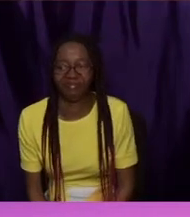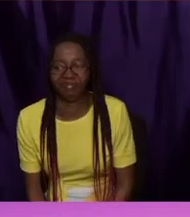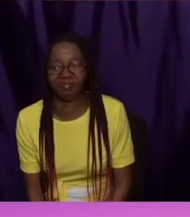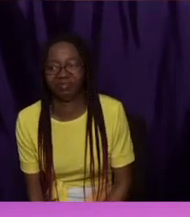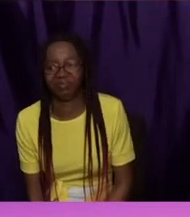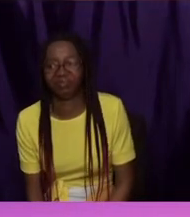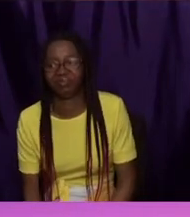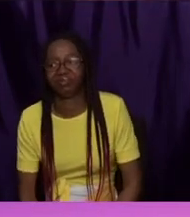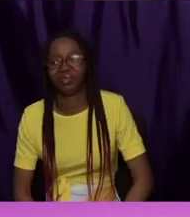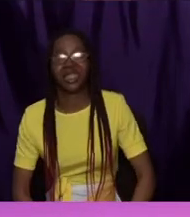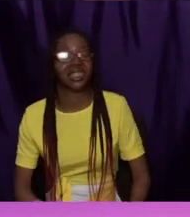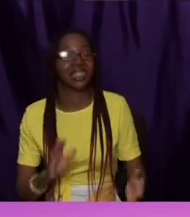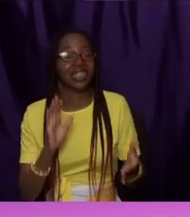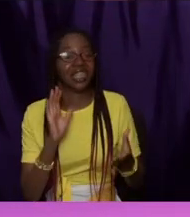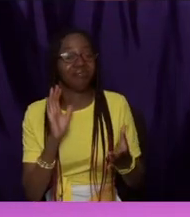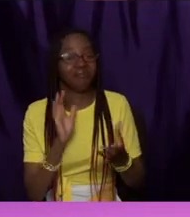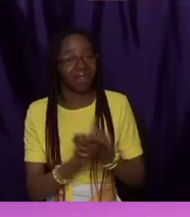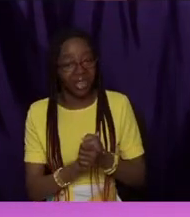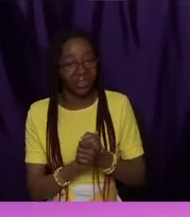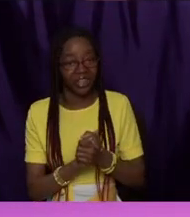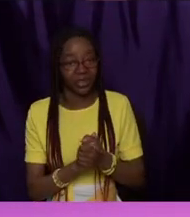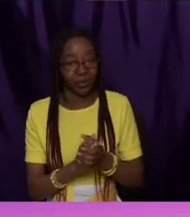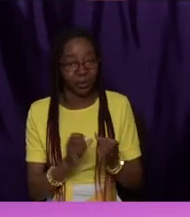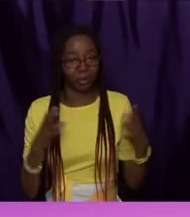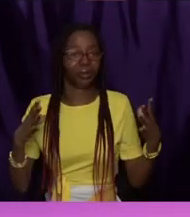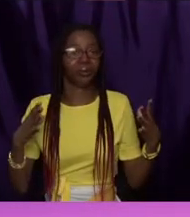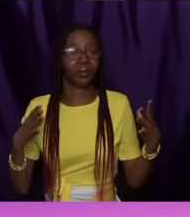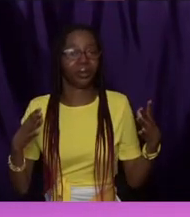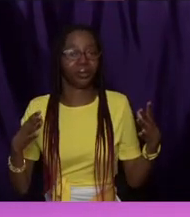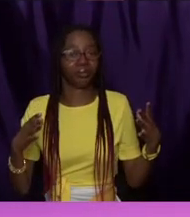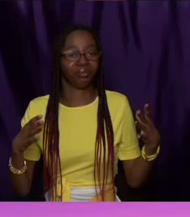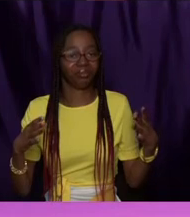So they married to a blow-up doll.